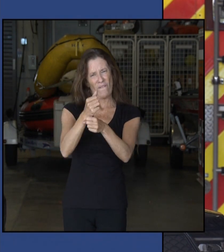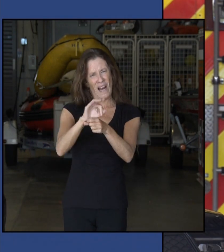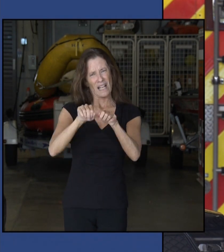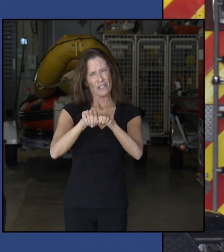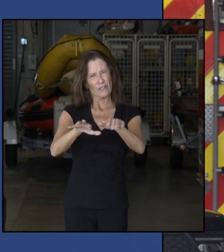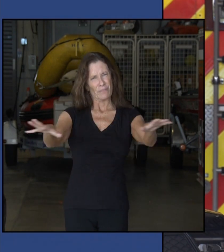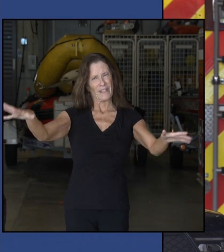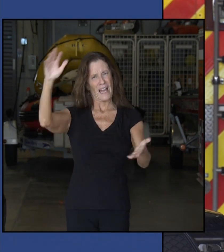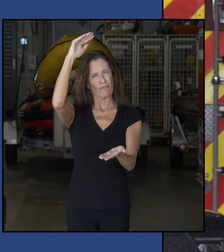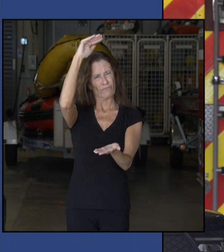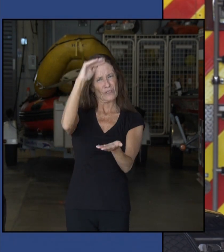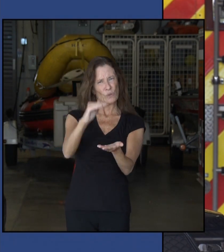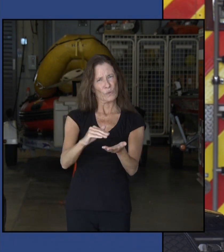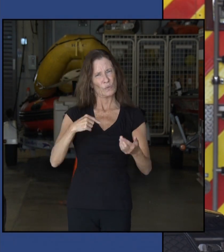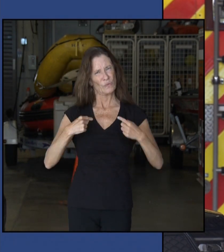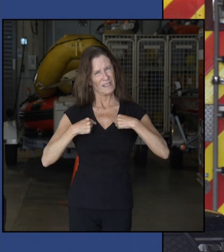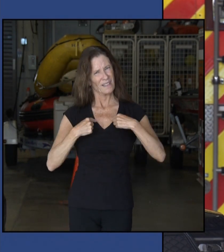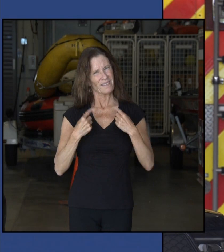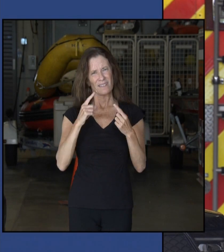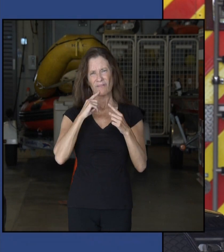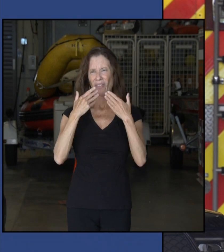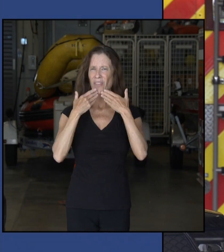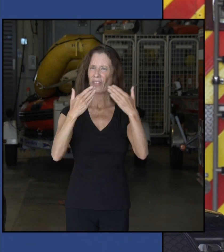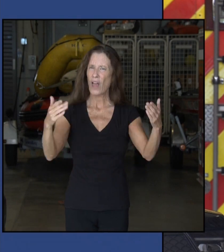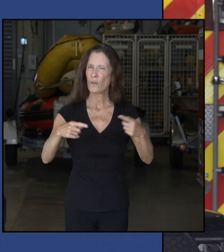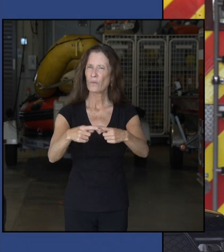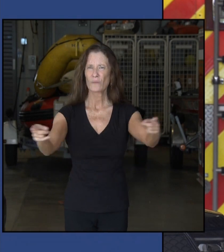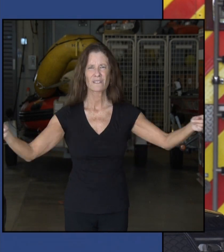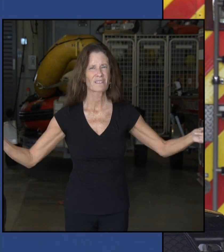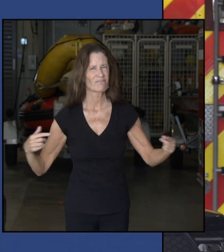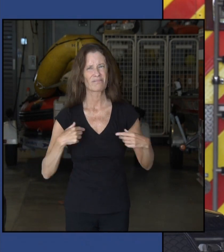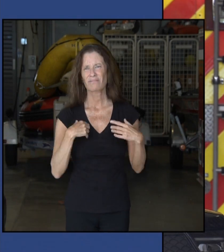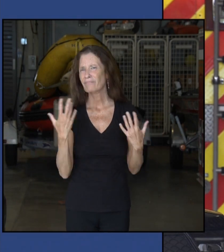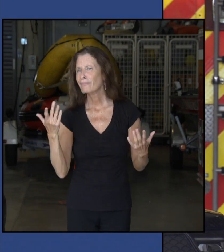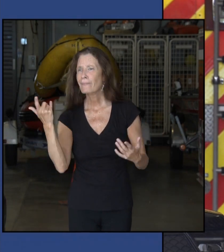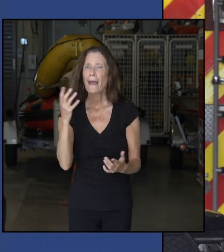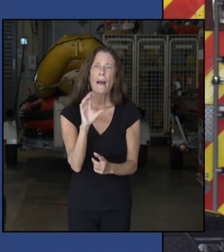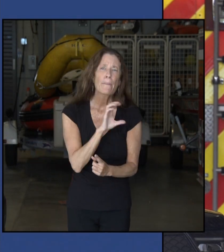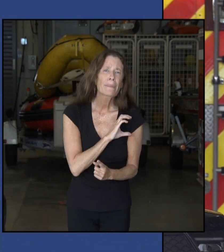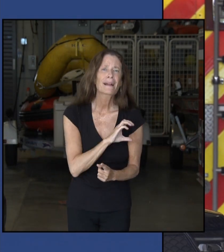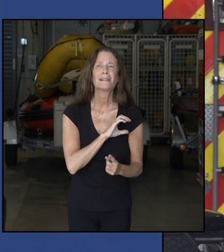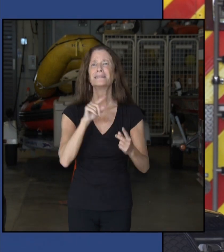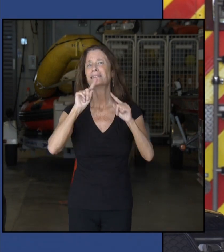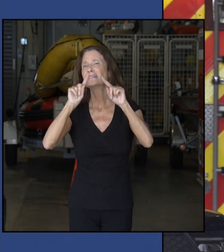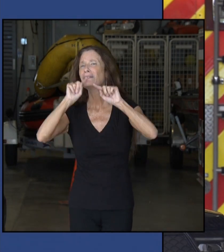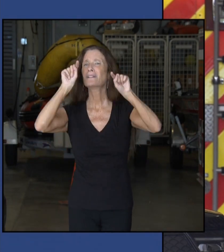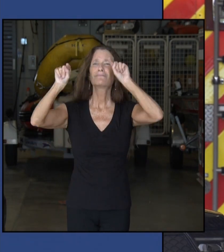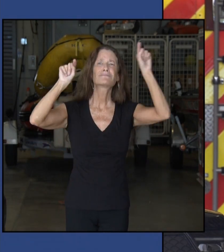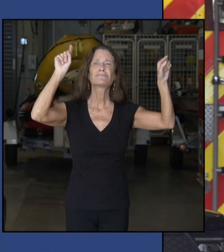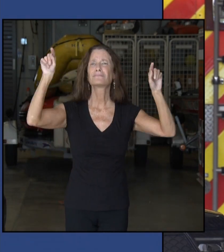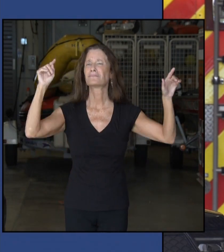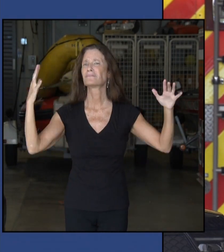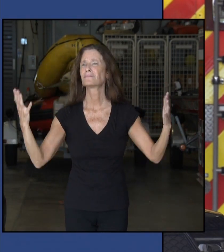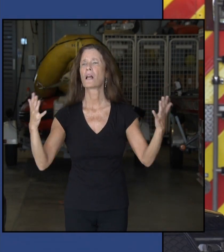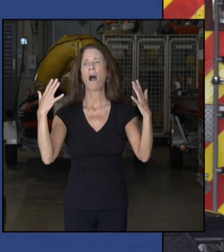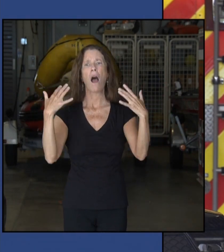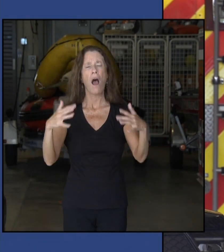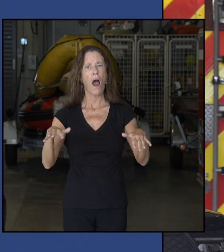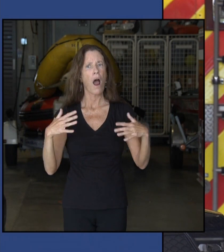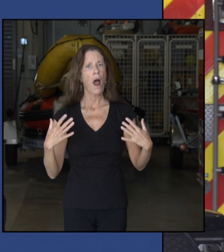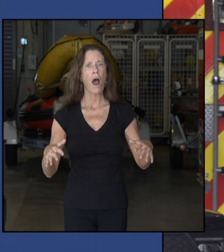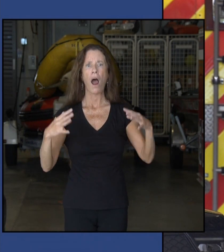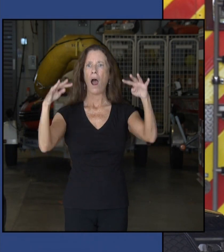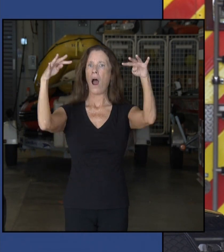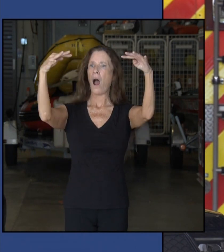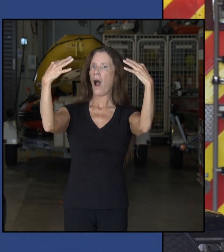law enforcement agencies nationwide, and we hope it brings some measure of reassurance to those we serve to know that we continue working